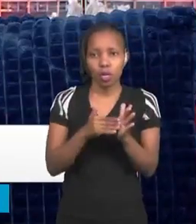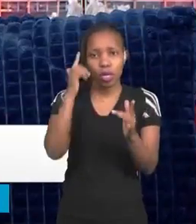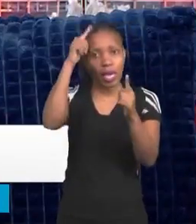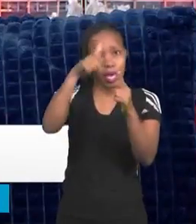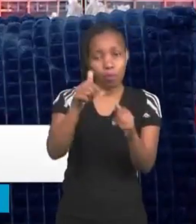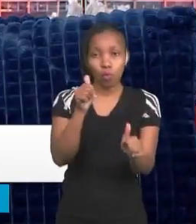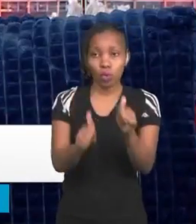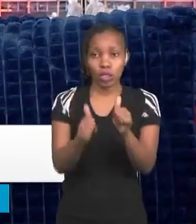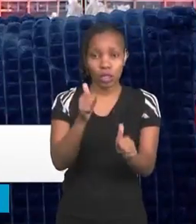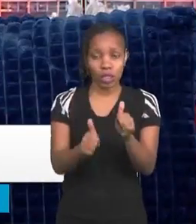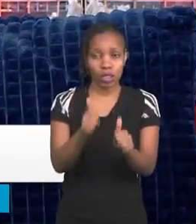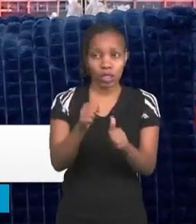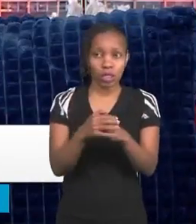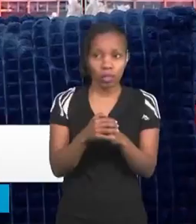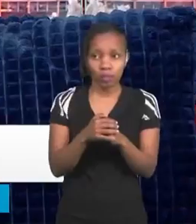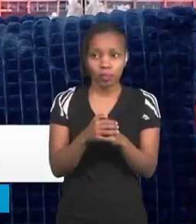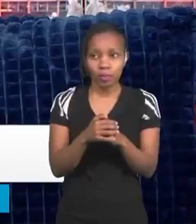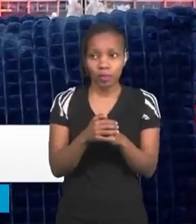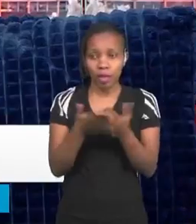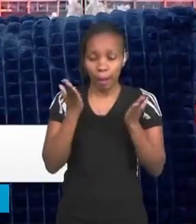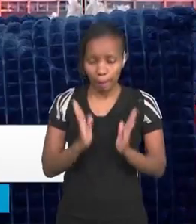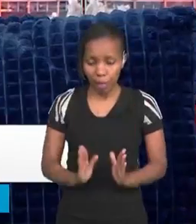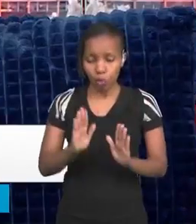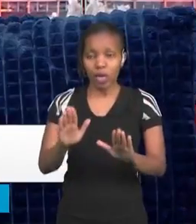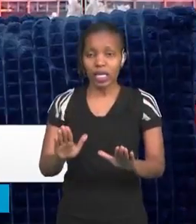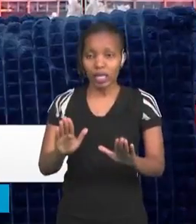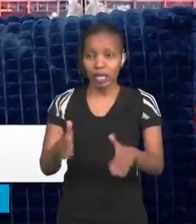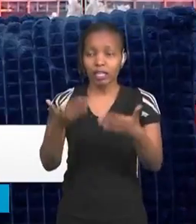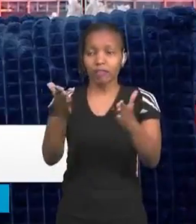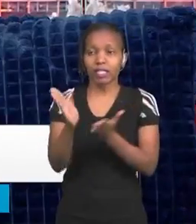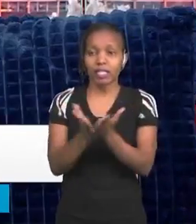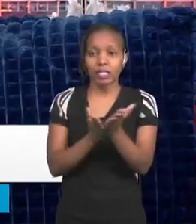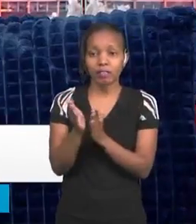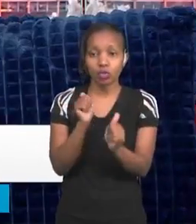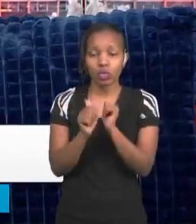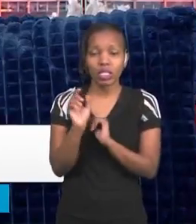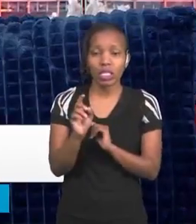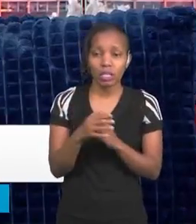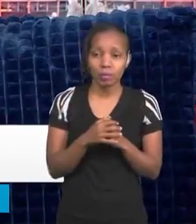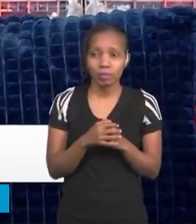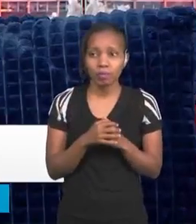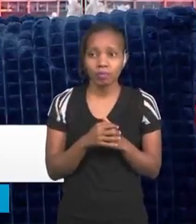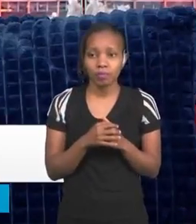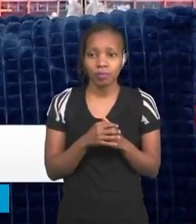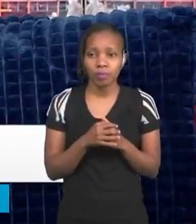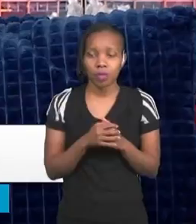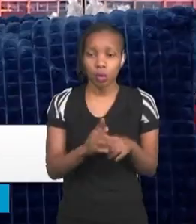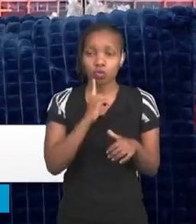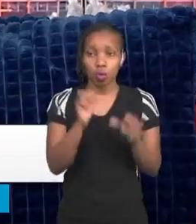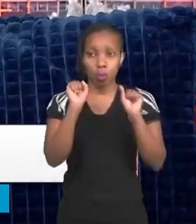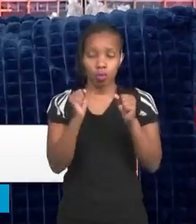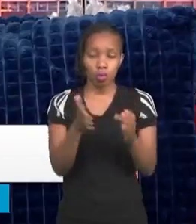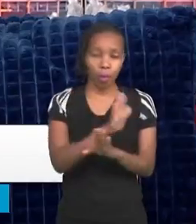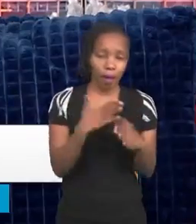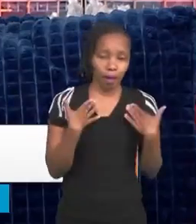at, you know, giving this person the service they require. Okay. Yeah. Okay. So that they can come back